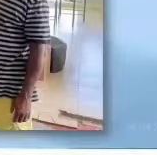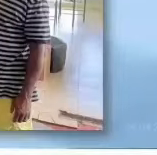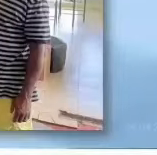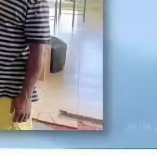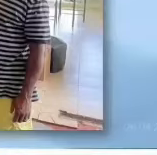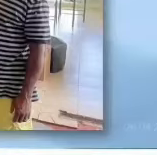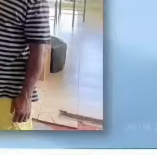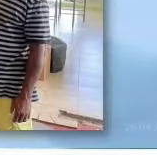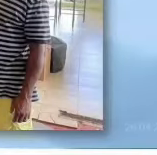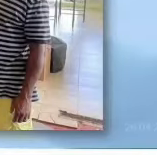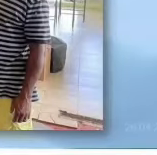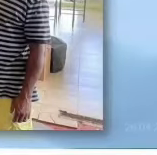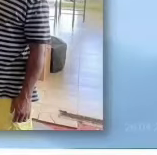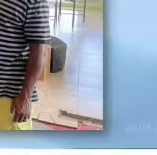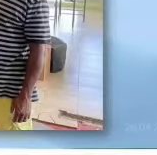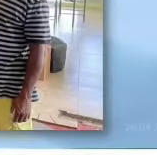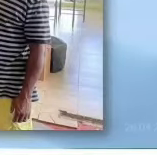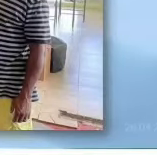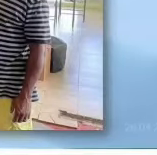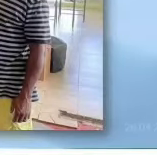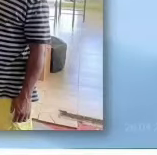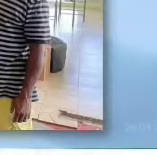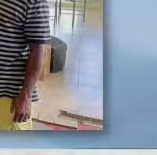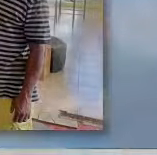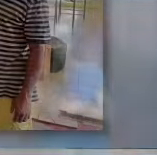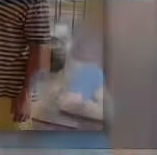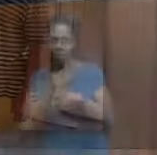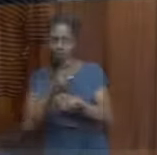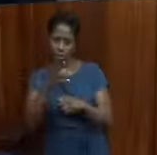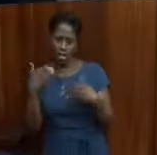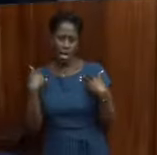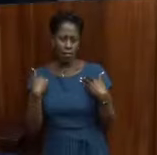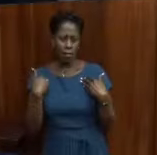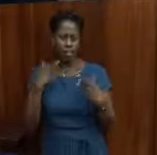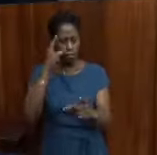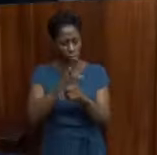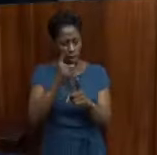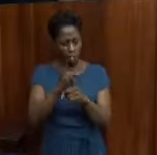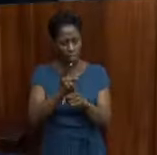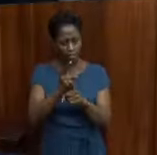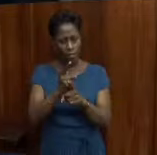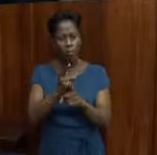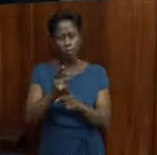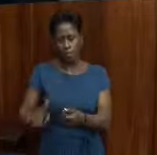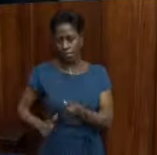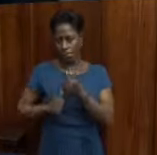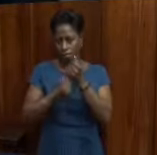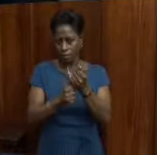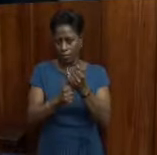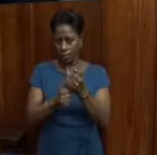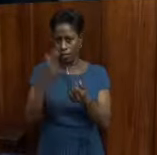Solutions so that they can secure the necessary assistance to enhance their